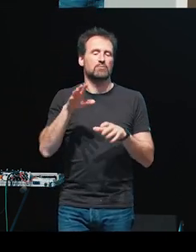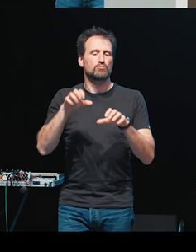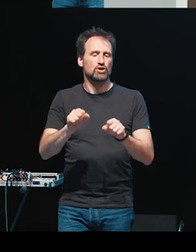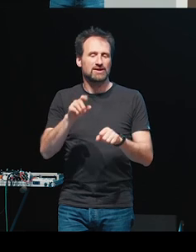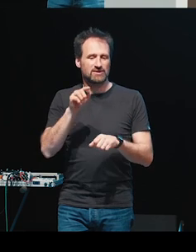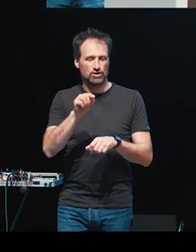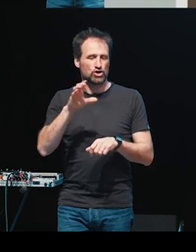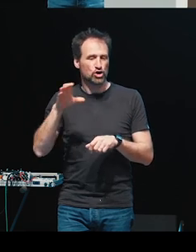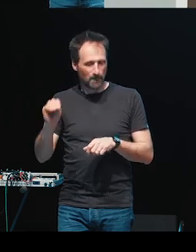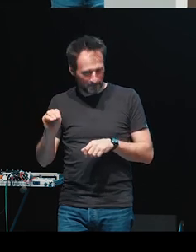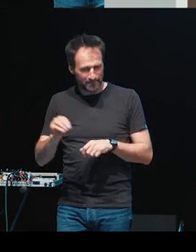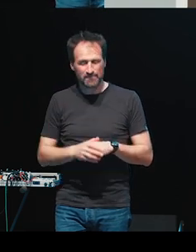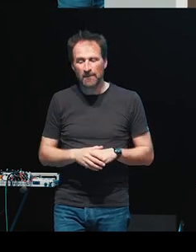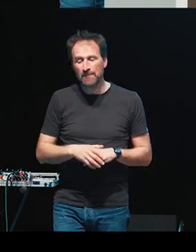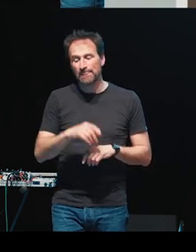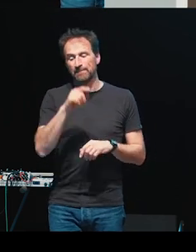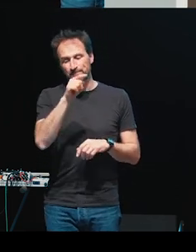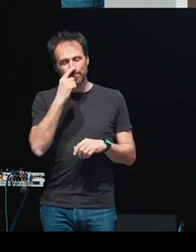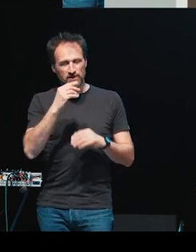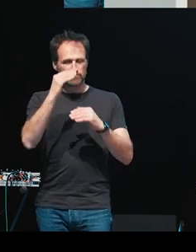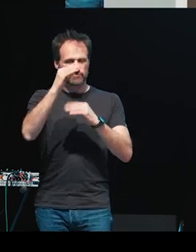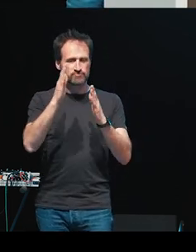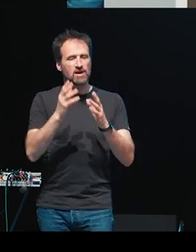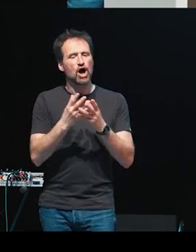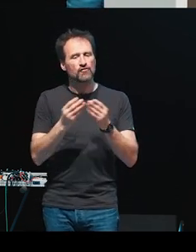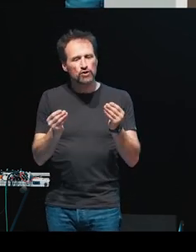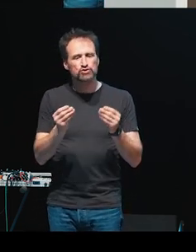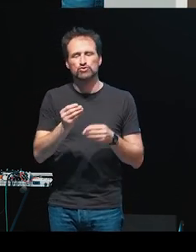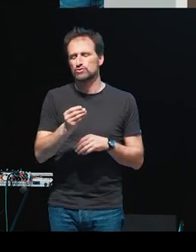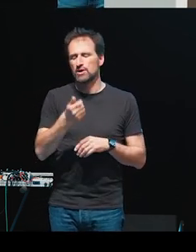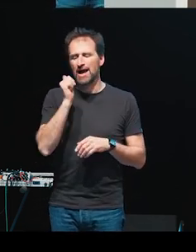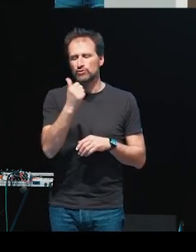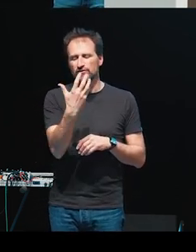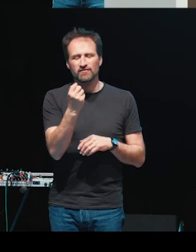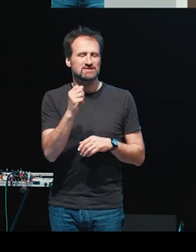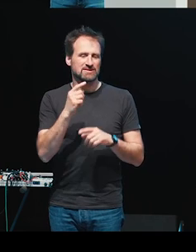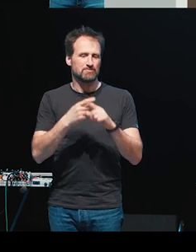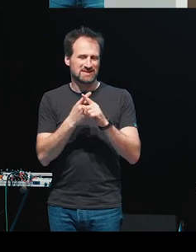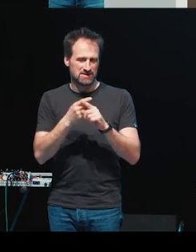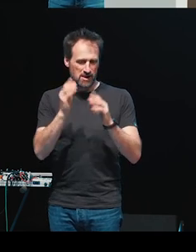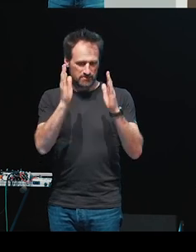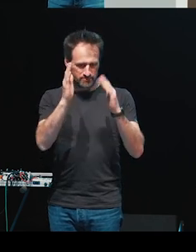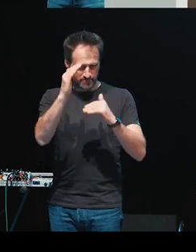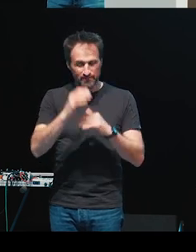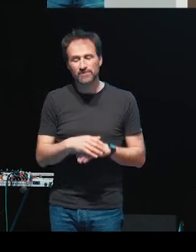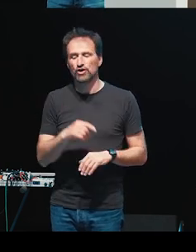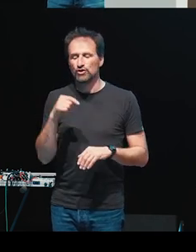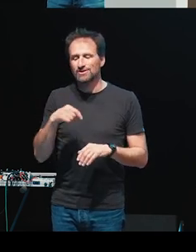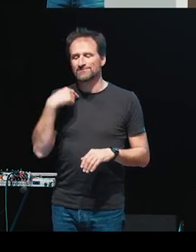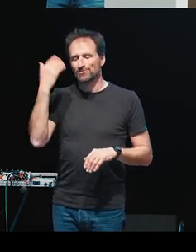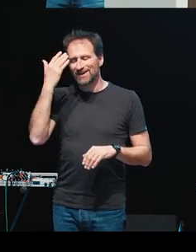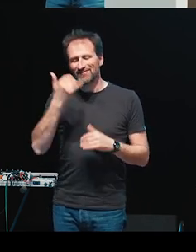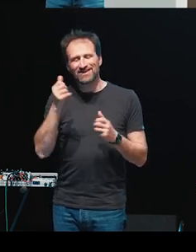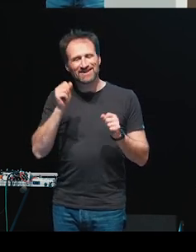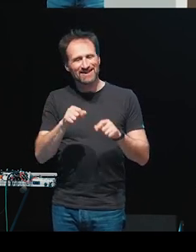were of low resolution, of 150 pixels each. So there was an idea by them about how about we make a resolution of